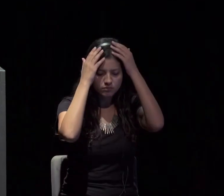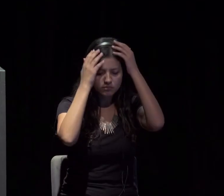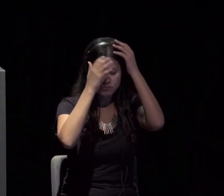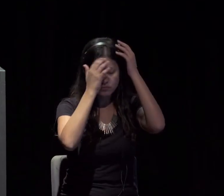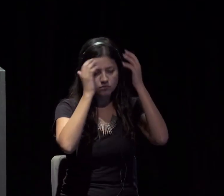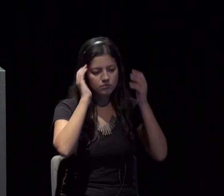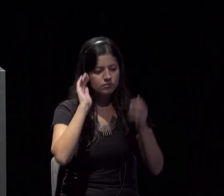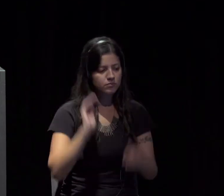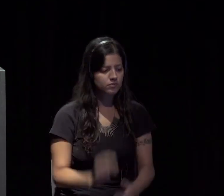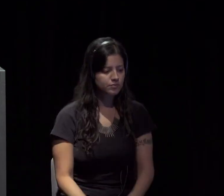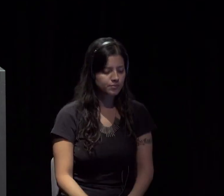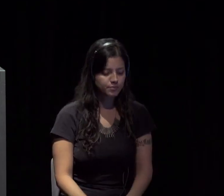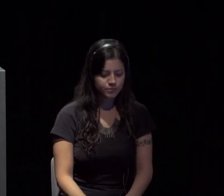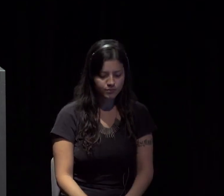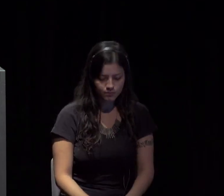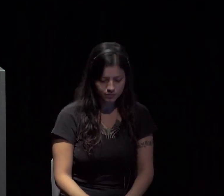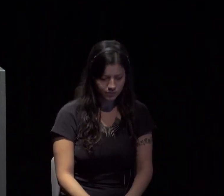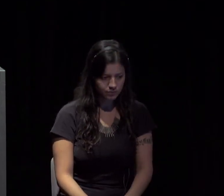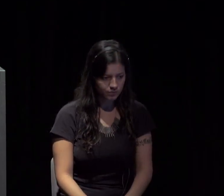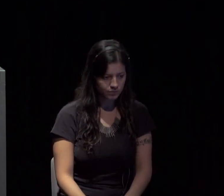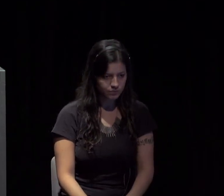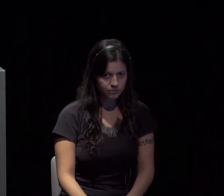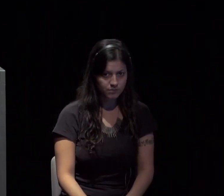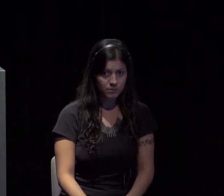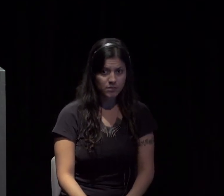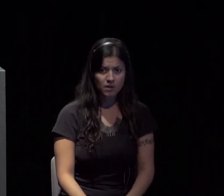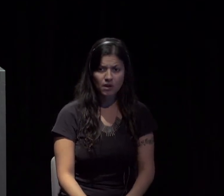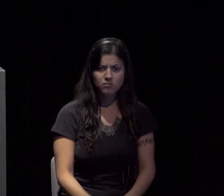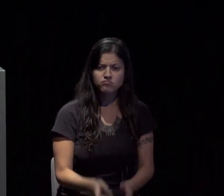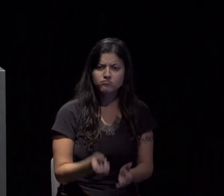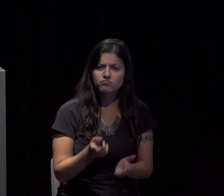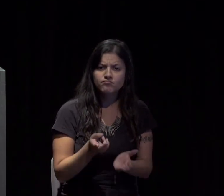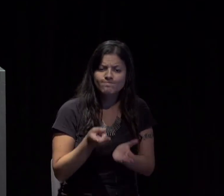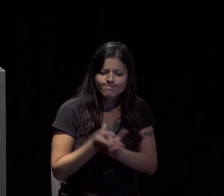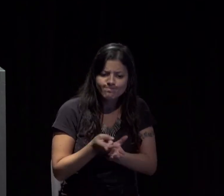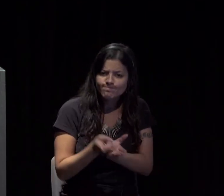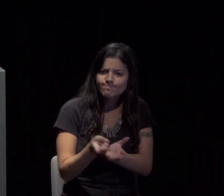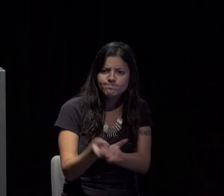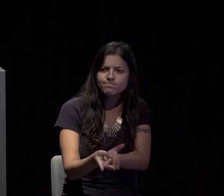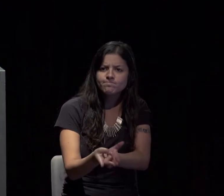No condition is permanent is a way of